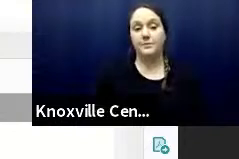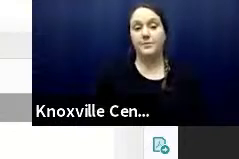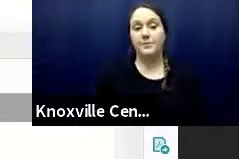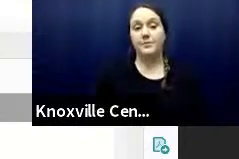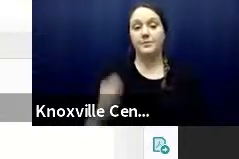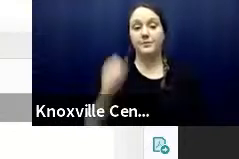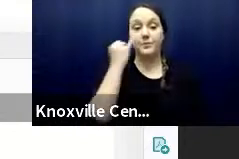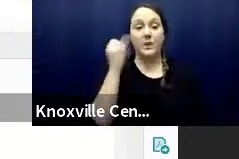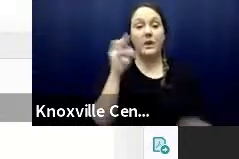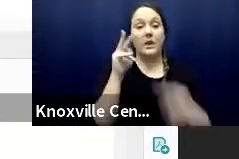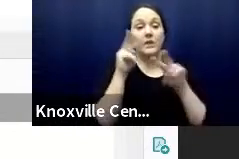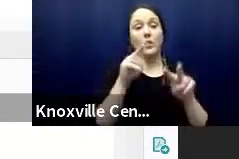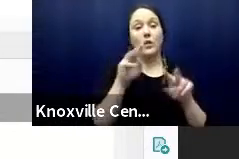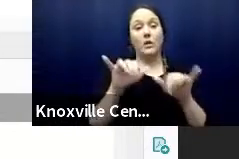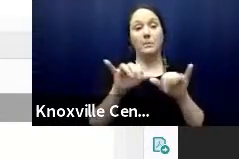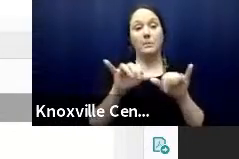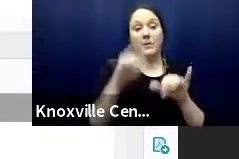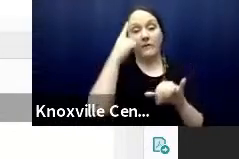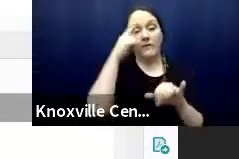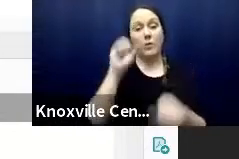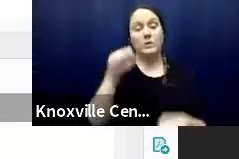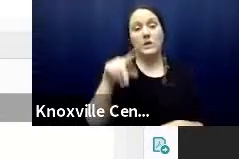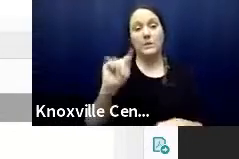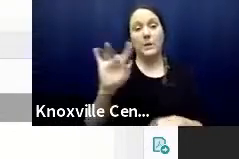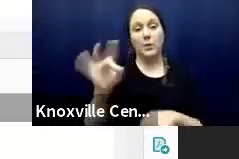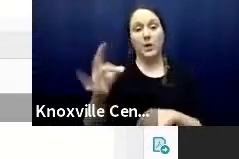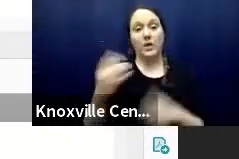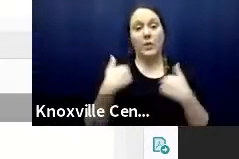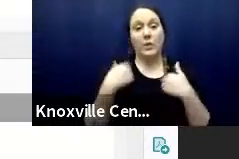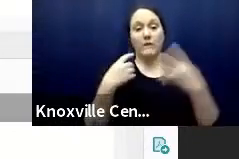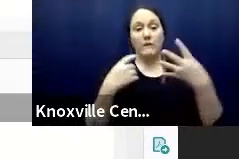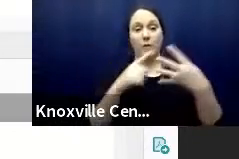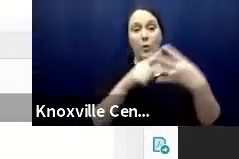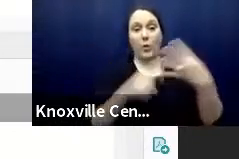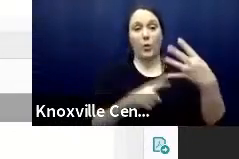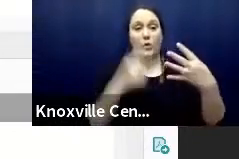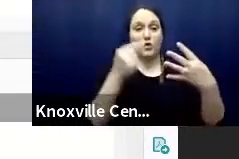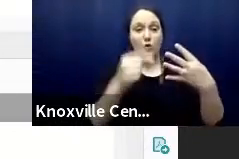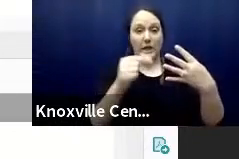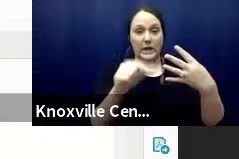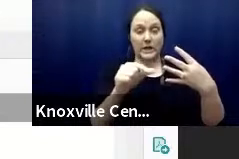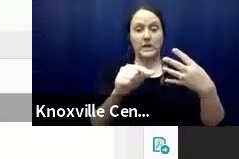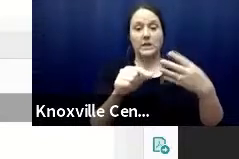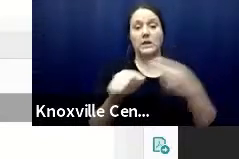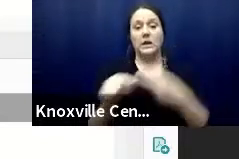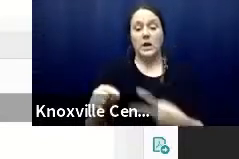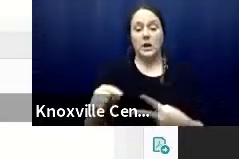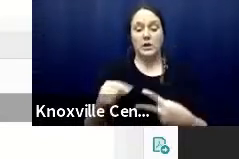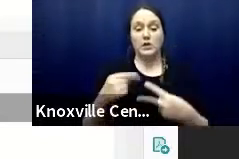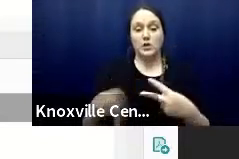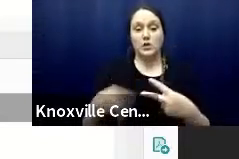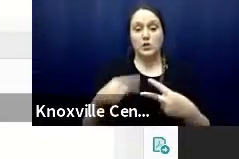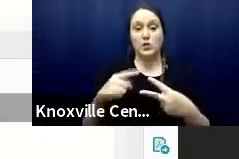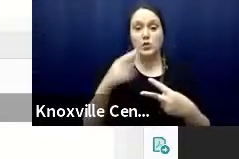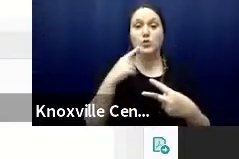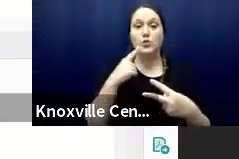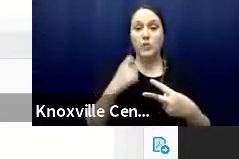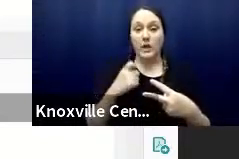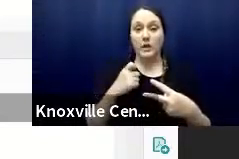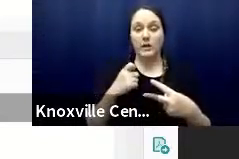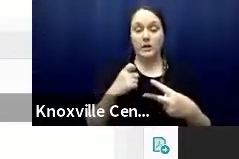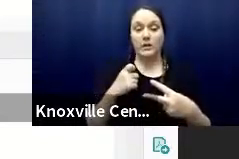So if you look at the metrics for September the 8th, we have 4 green metrics and we have 2 red